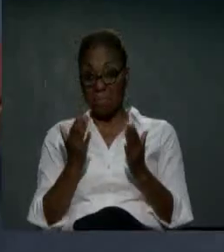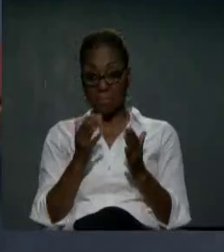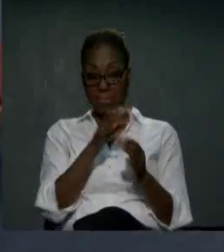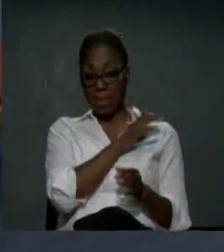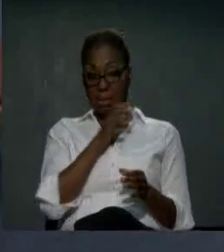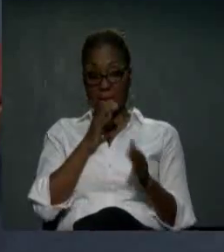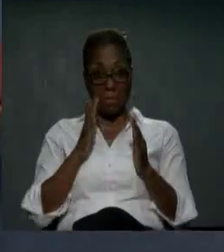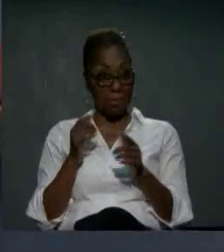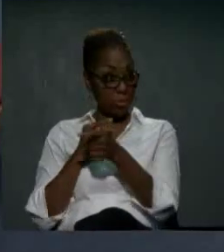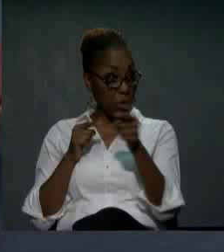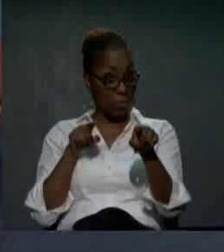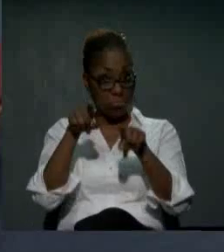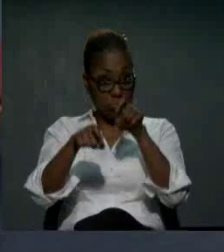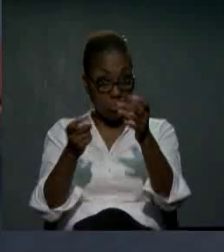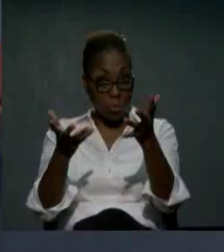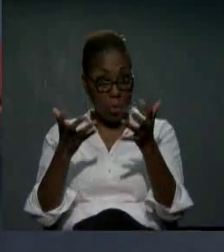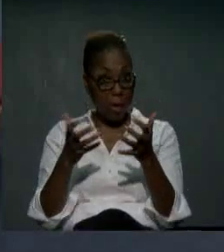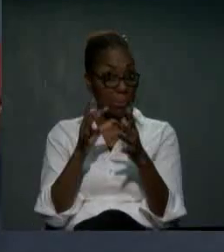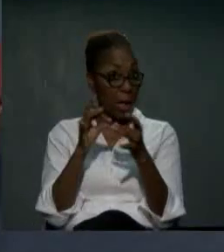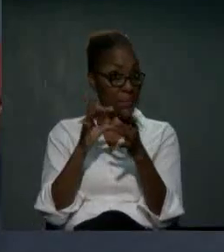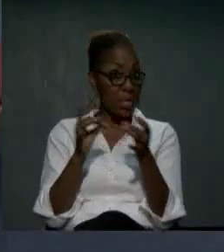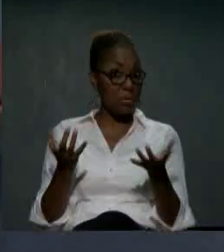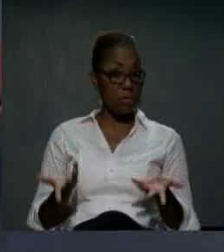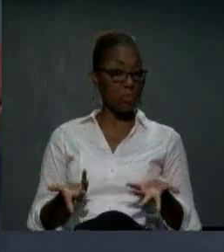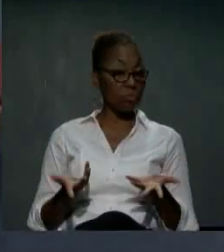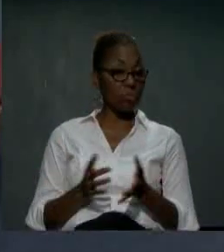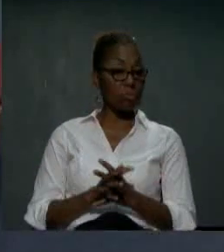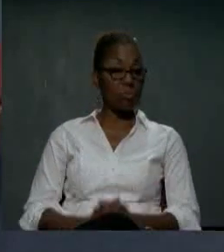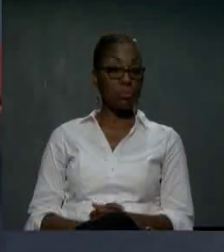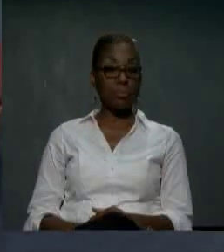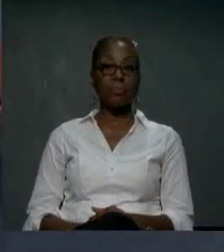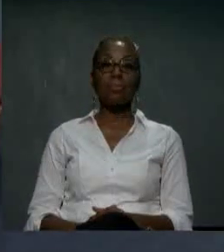applicant or comments?